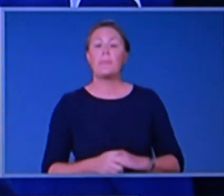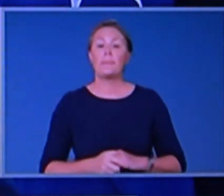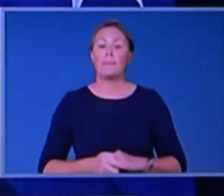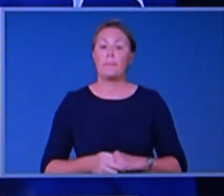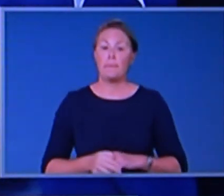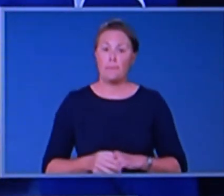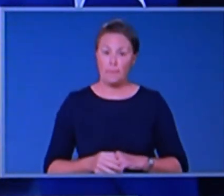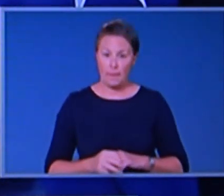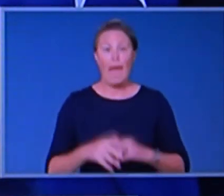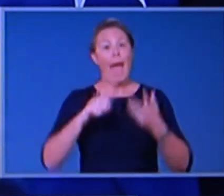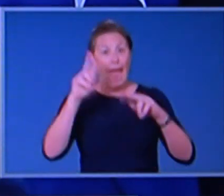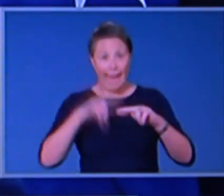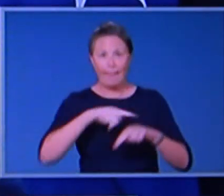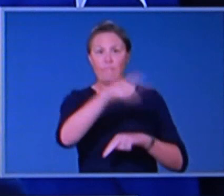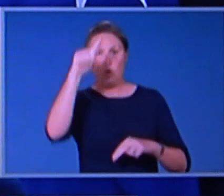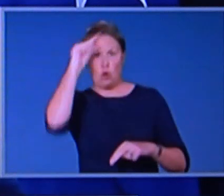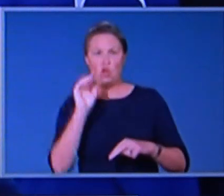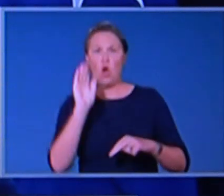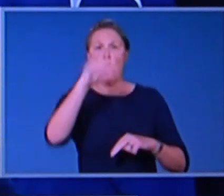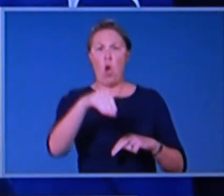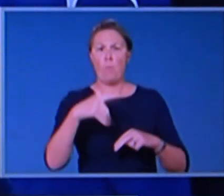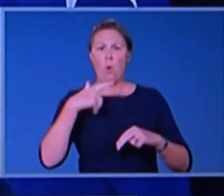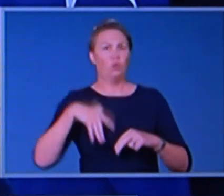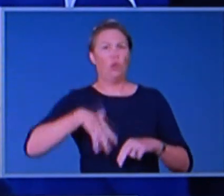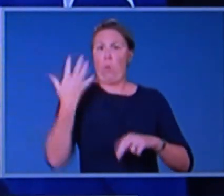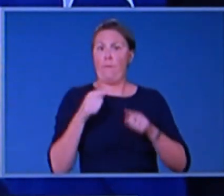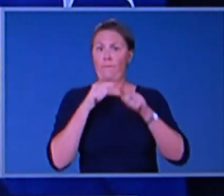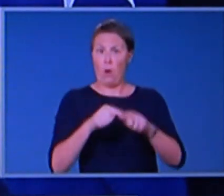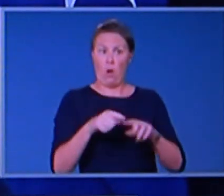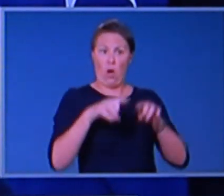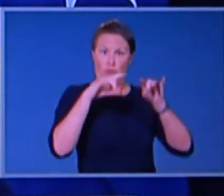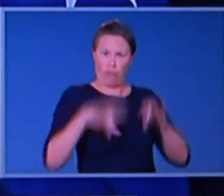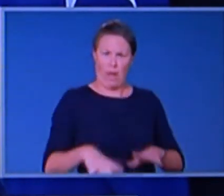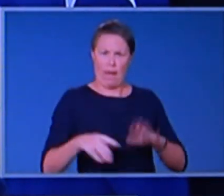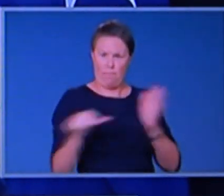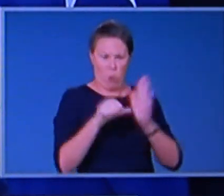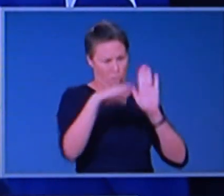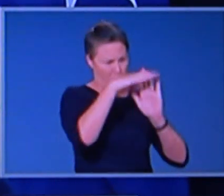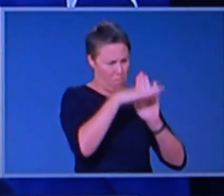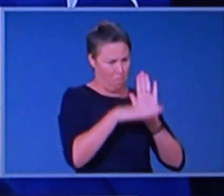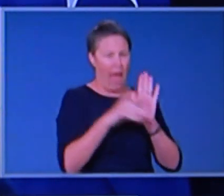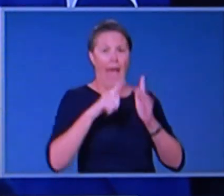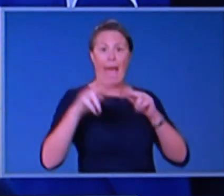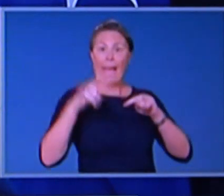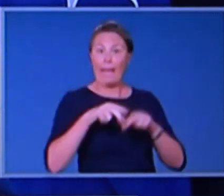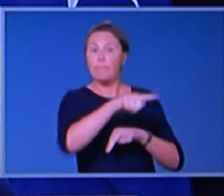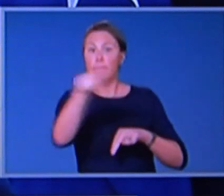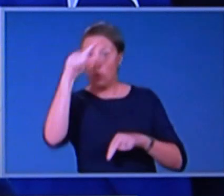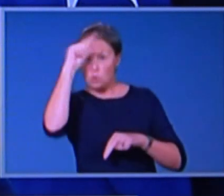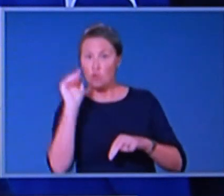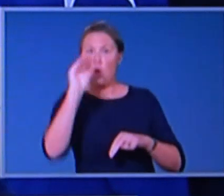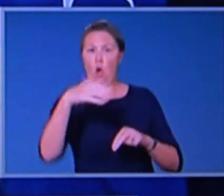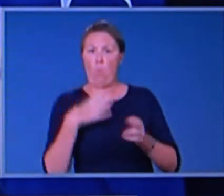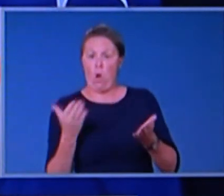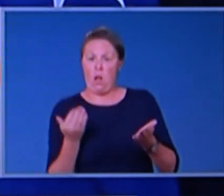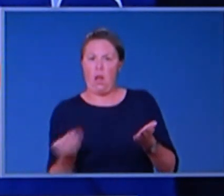national principles, those national arrangements, then they would need to seek authority to do that from the Commonwealth, and we